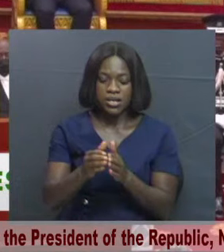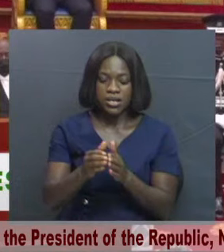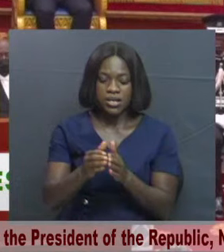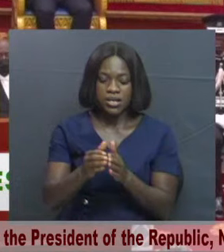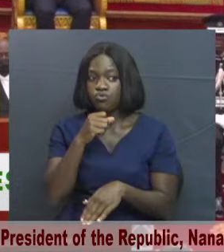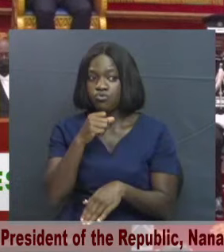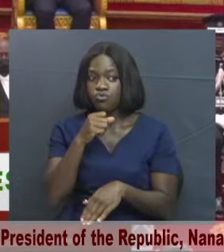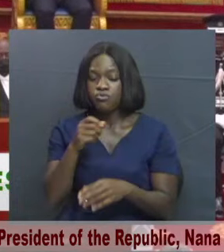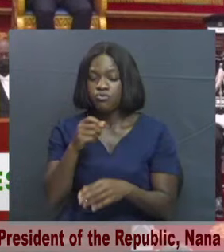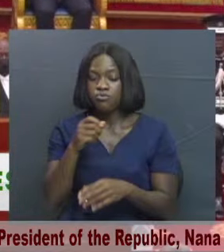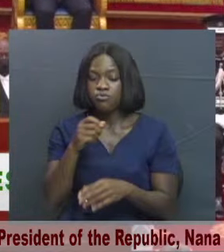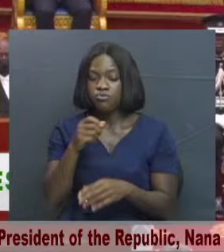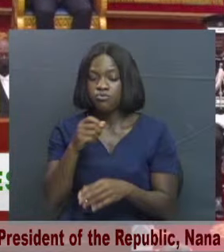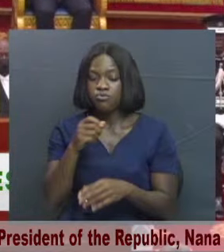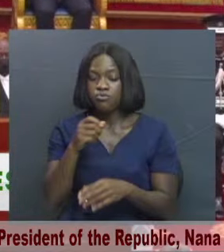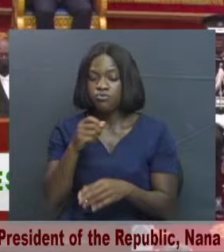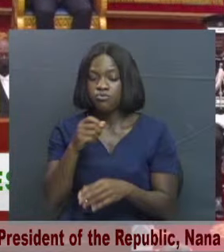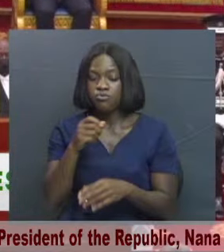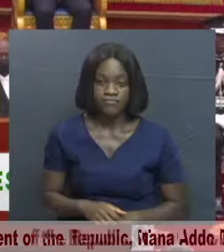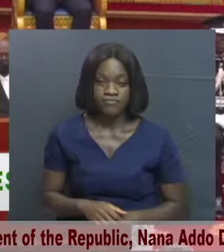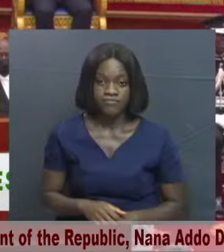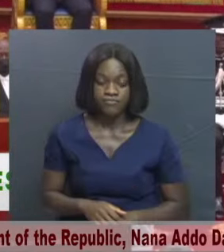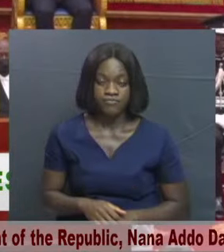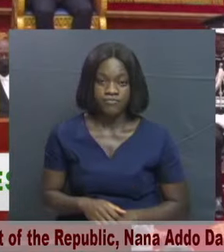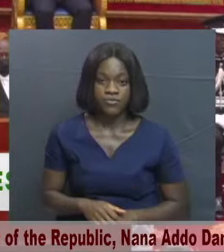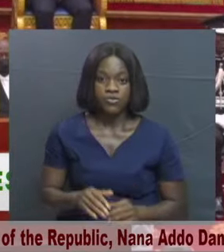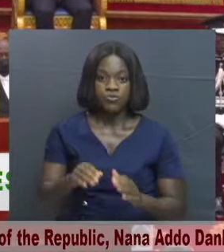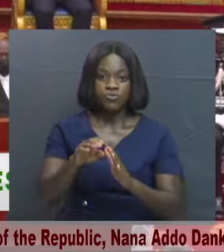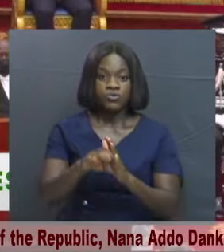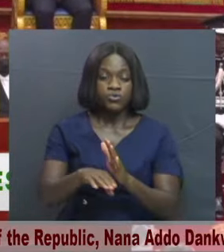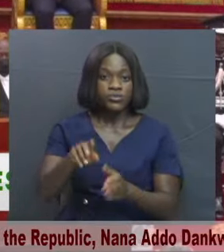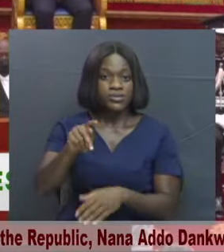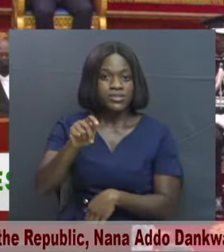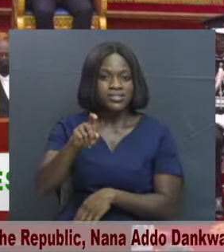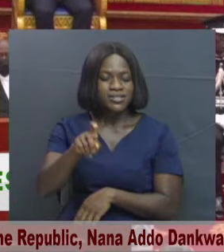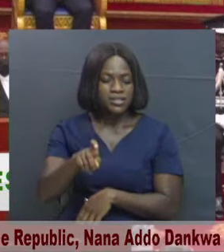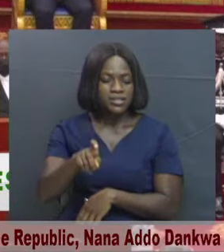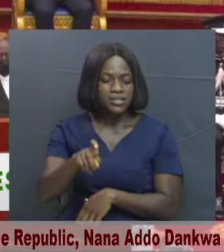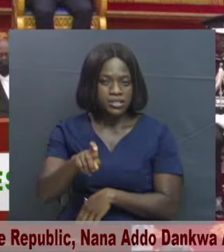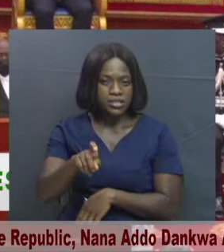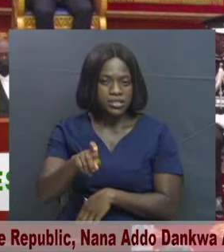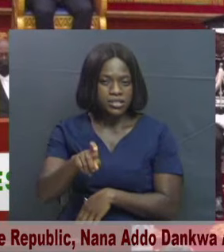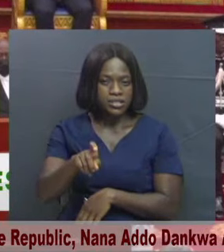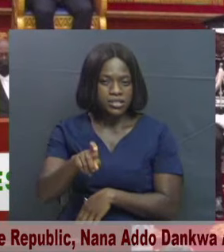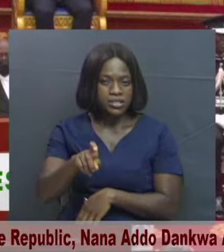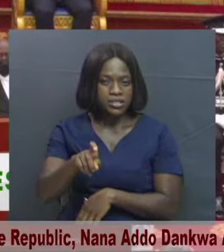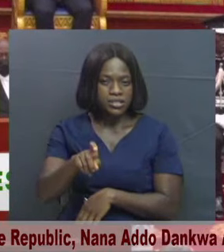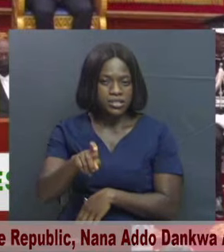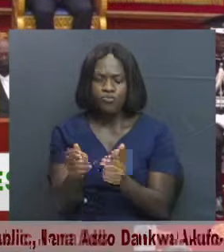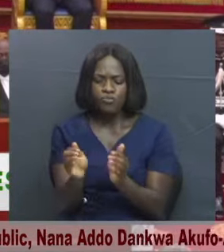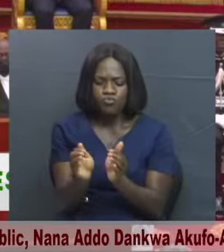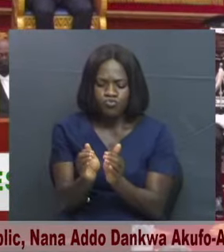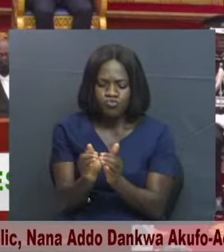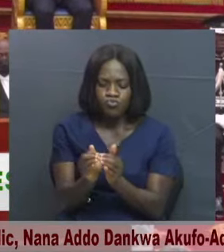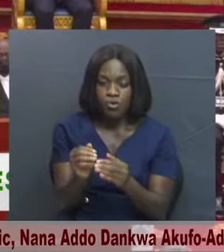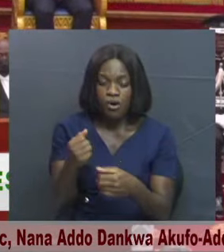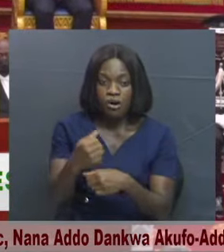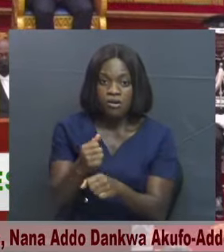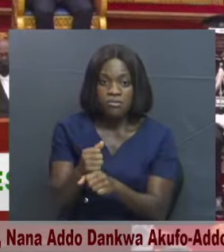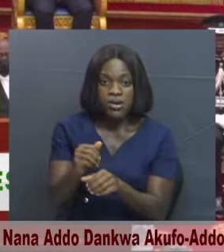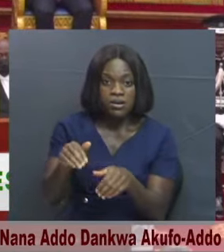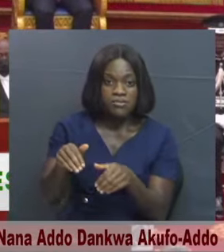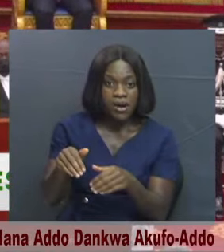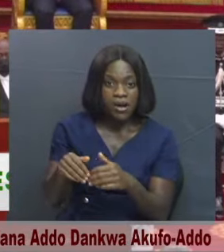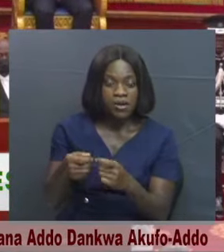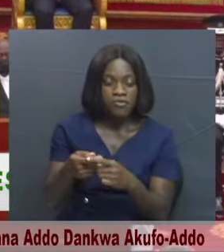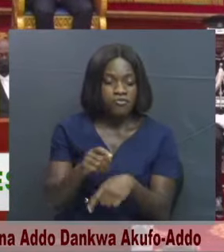ones the reduction in withholding tax on unprocessed Gold by small sake miners from 3% to 1 and